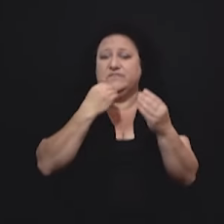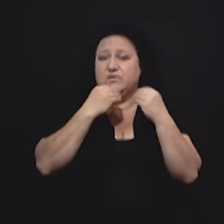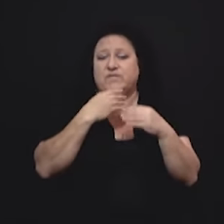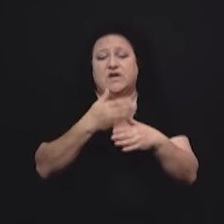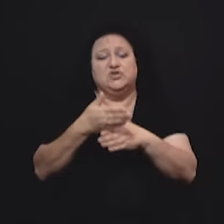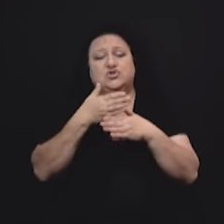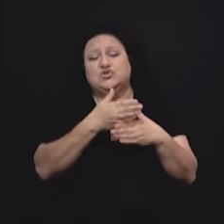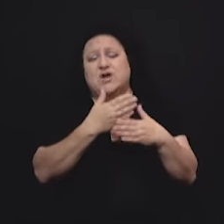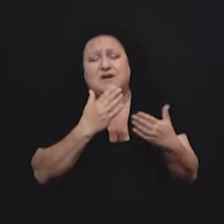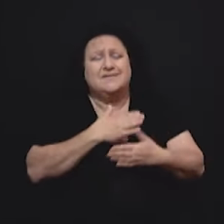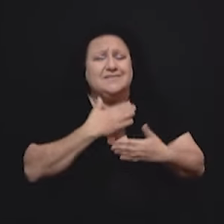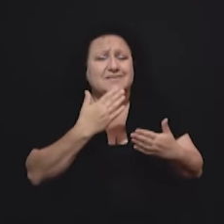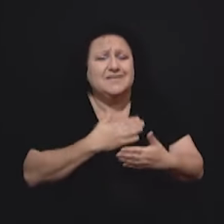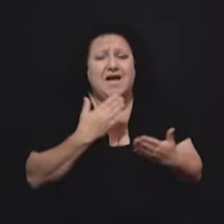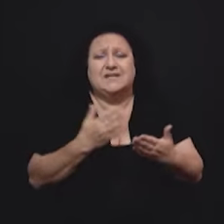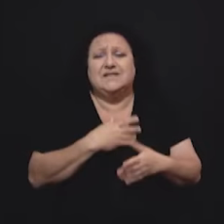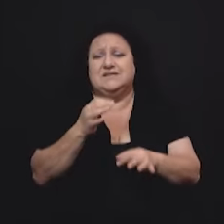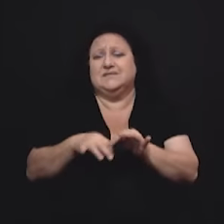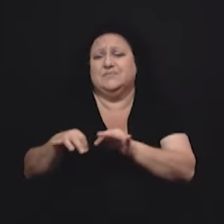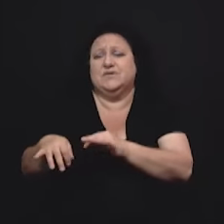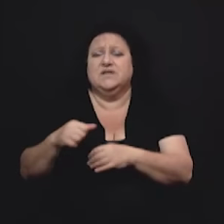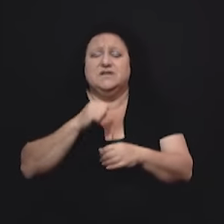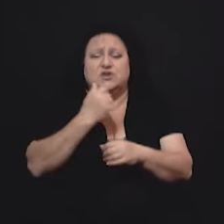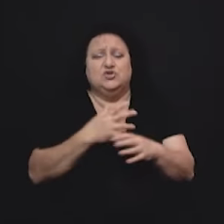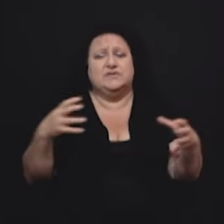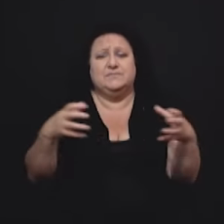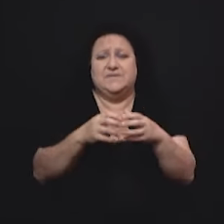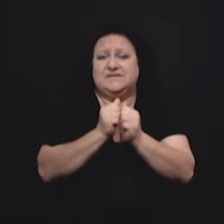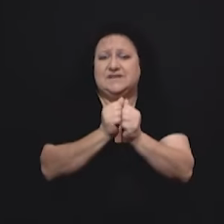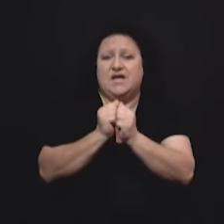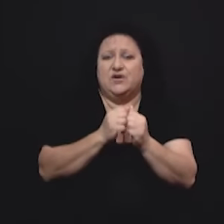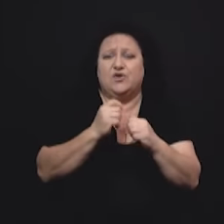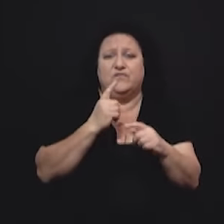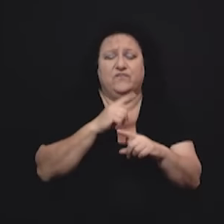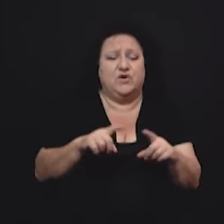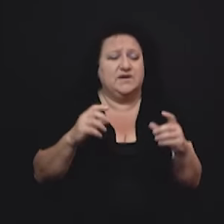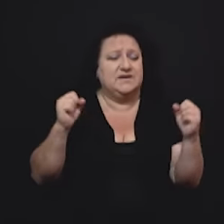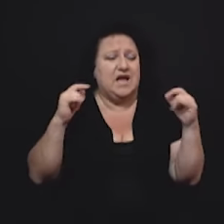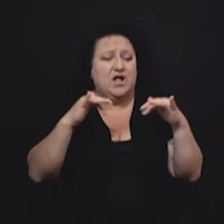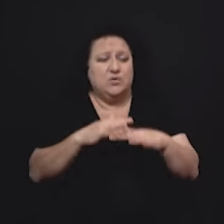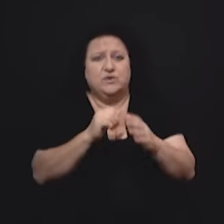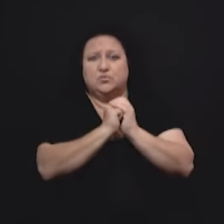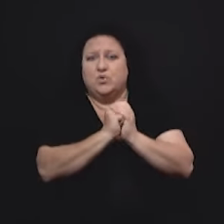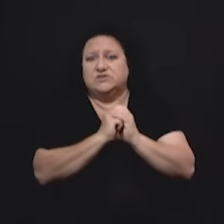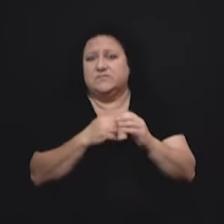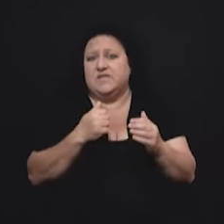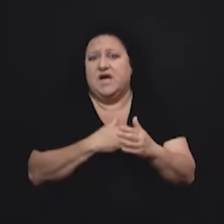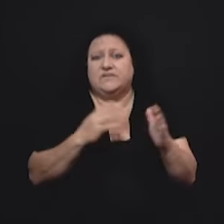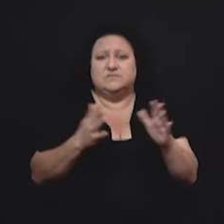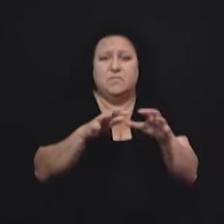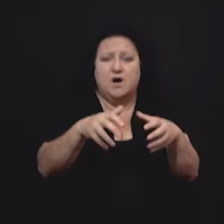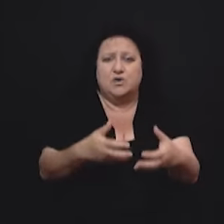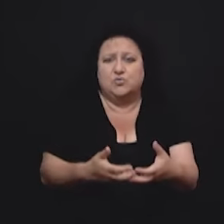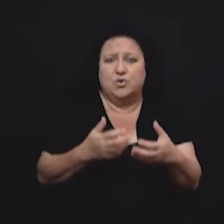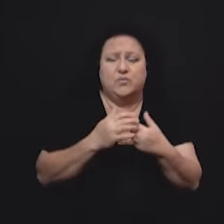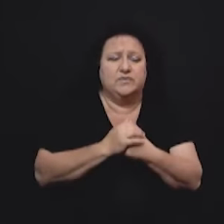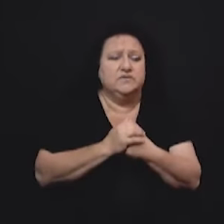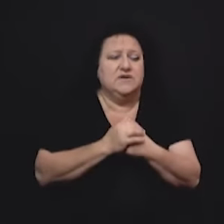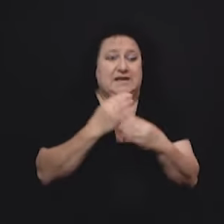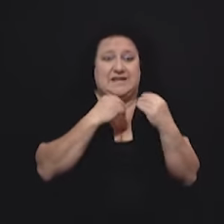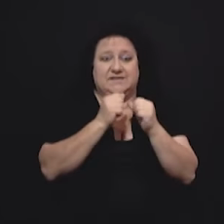They didn't just meet together in large gatherings for worship. They also had small group meetings in their homes, and eating together was a key part of